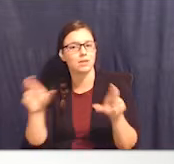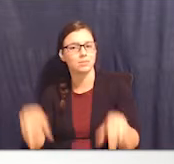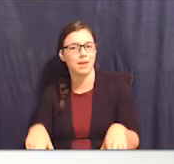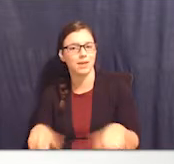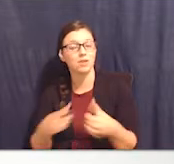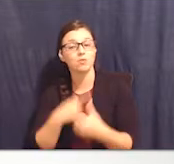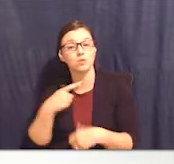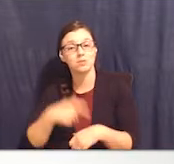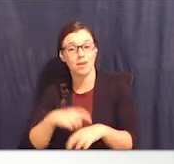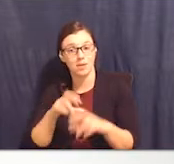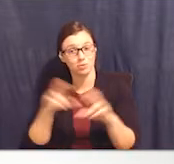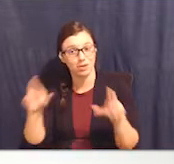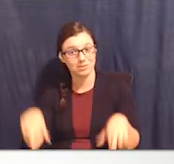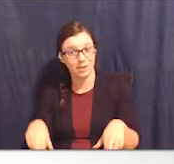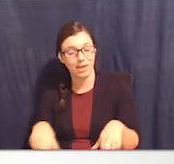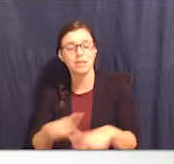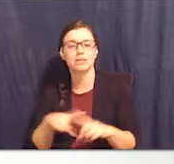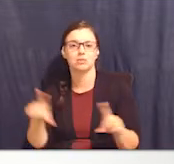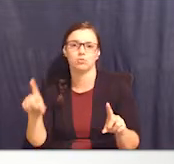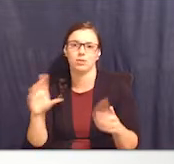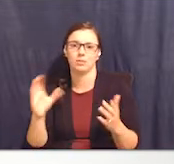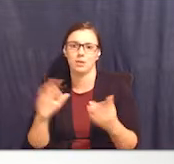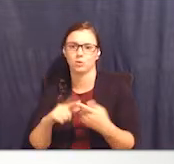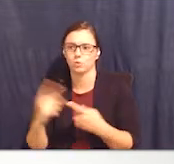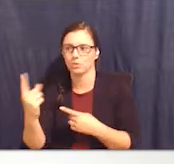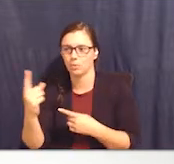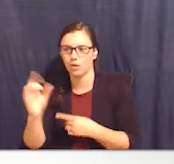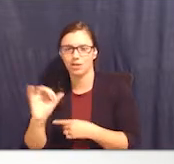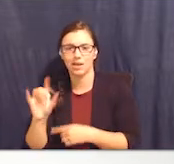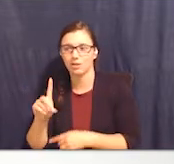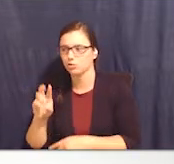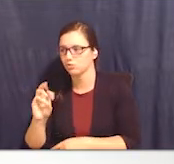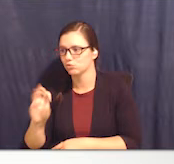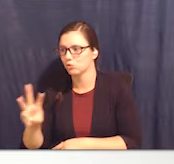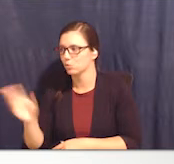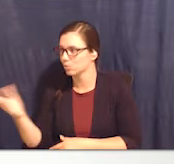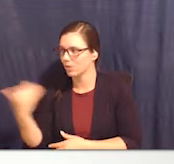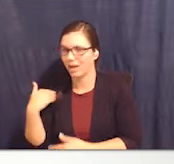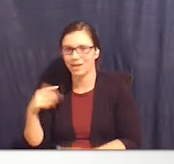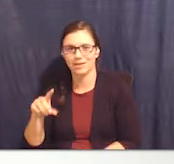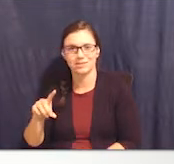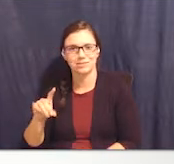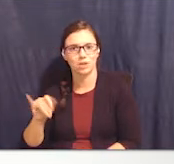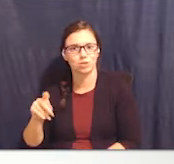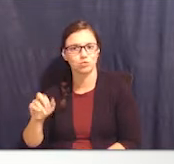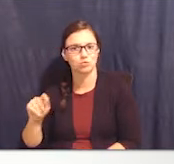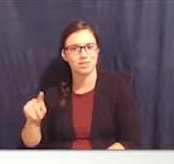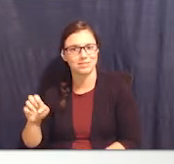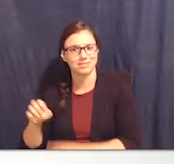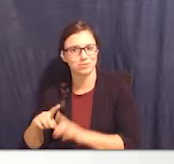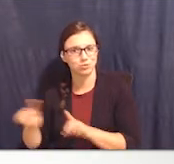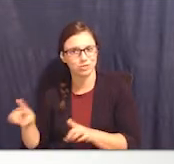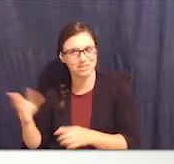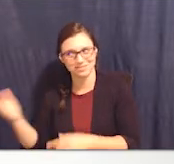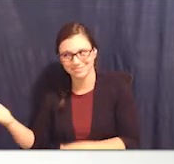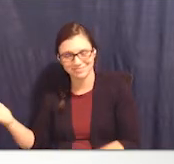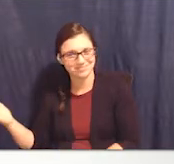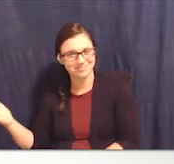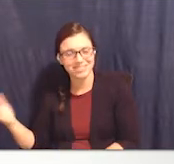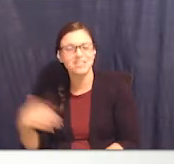to answer those basic interview questions. So we have in these clubs,